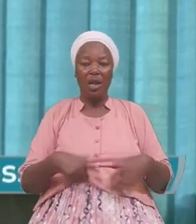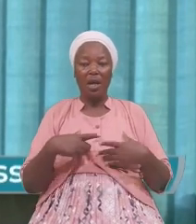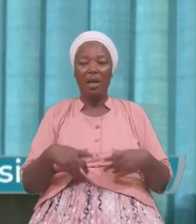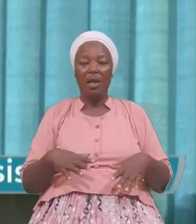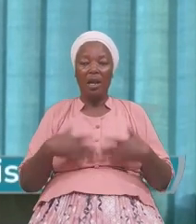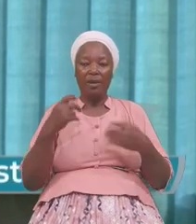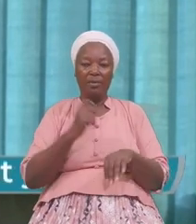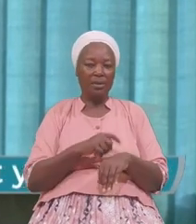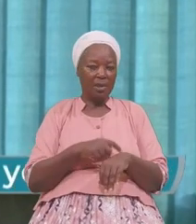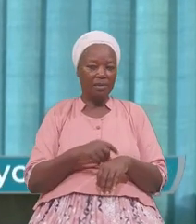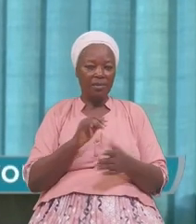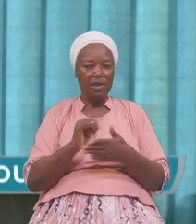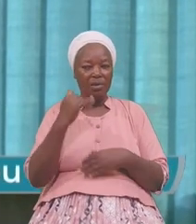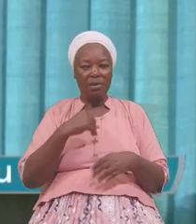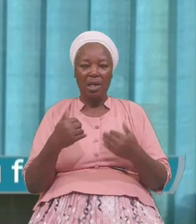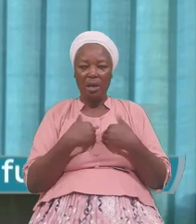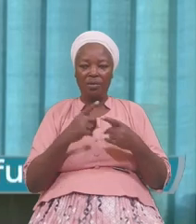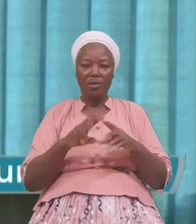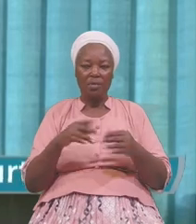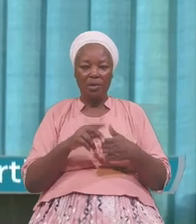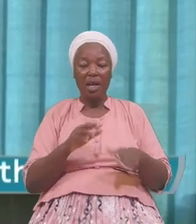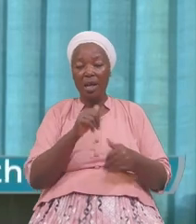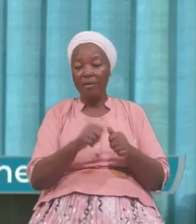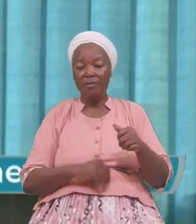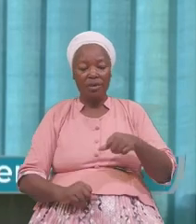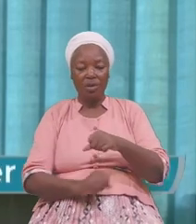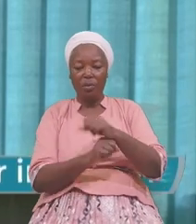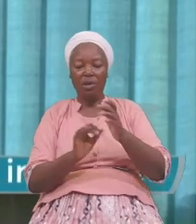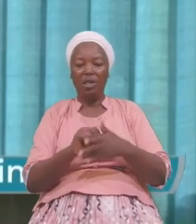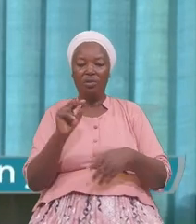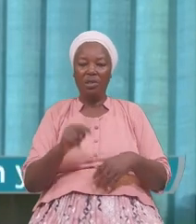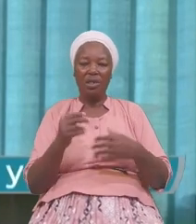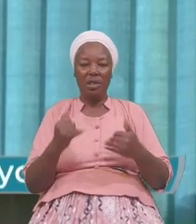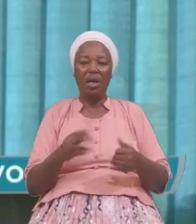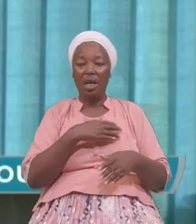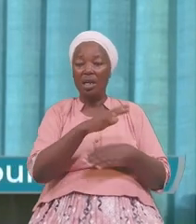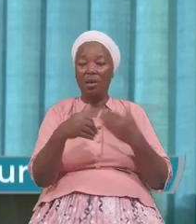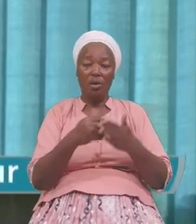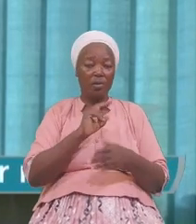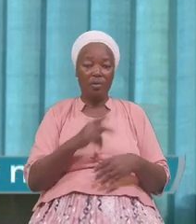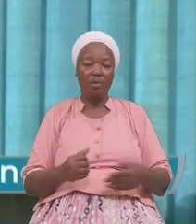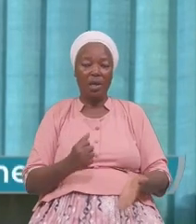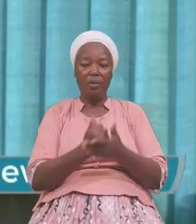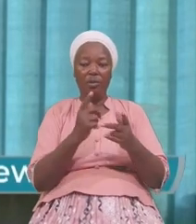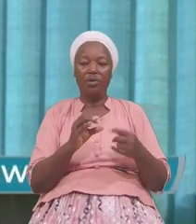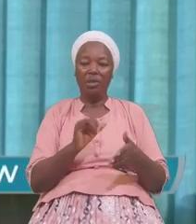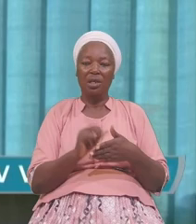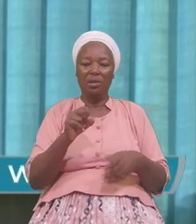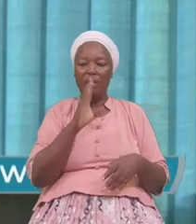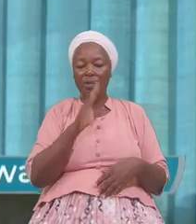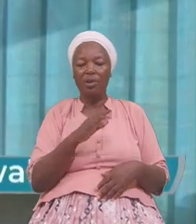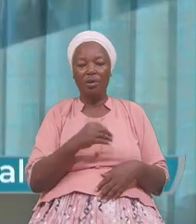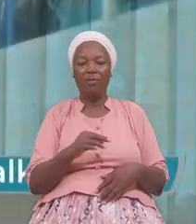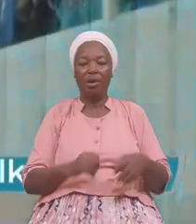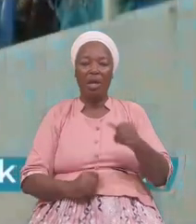get now. And this slip will help us to rally around you so that we can be of help to you in your newfound faith